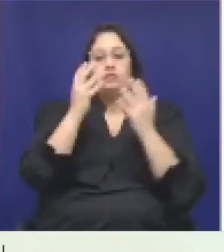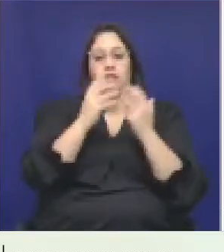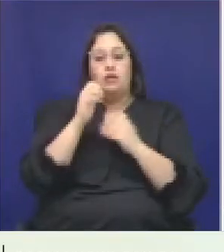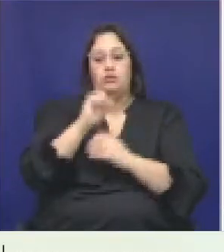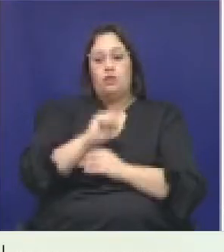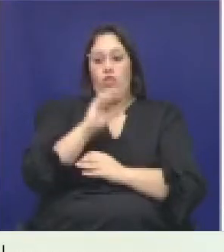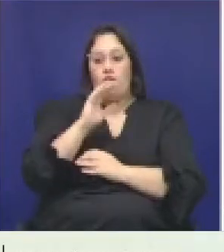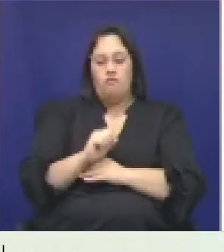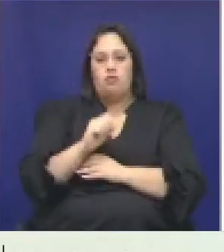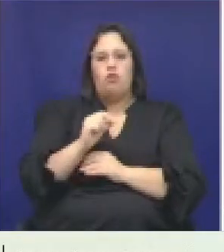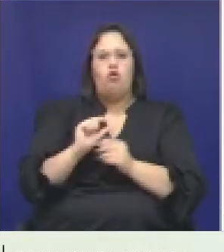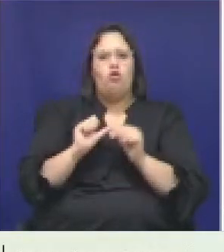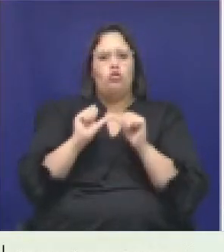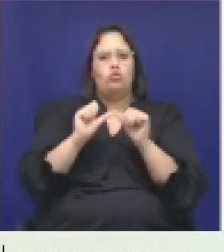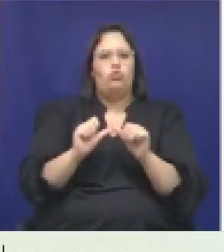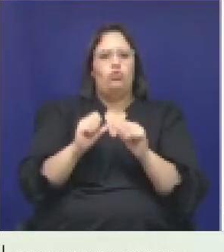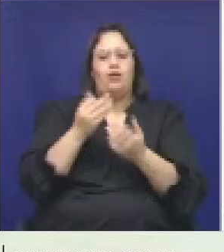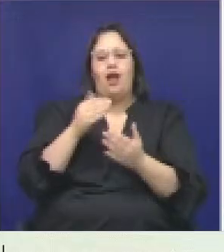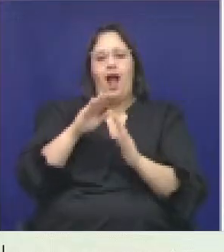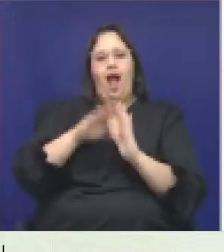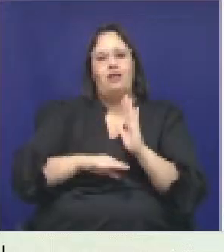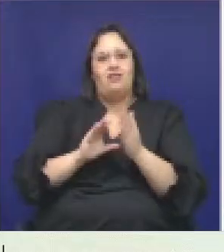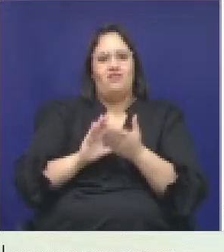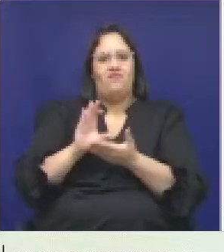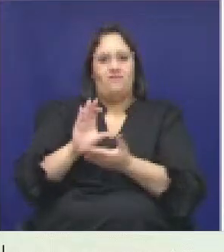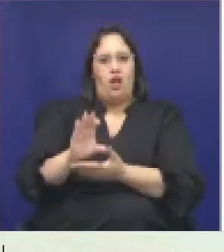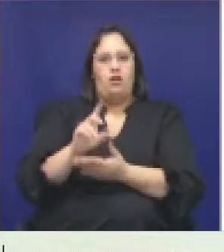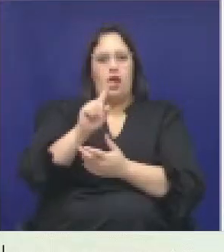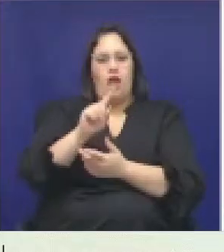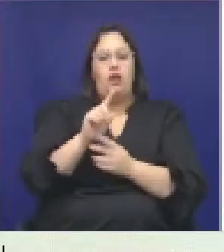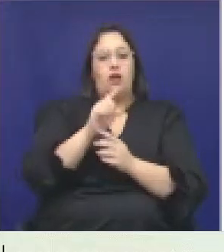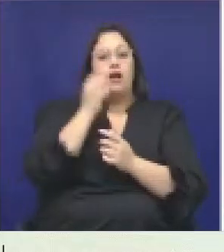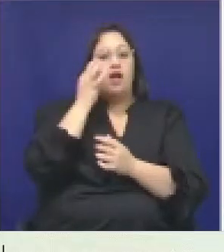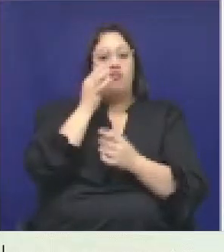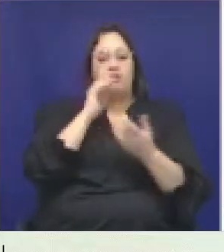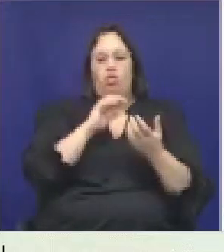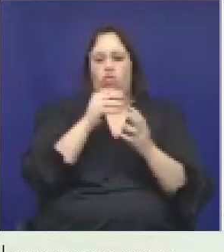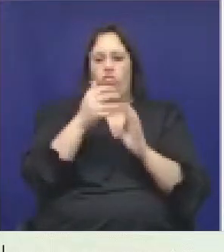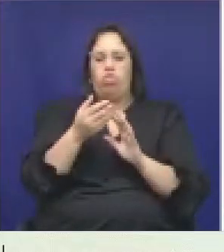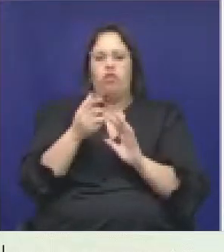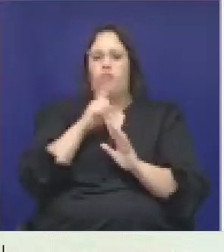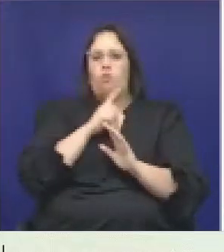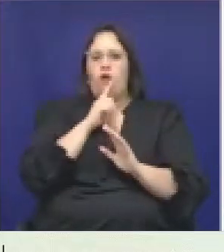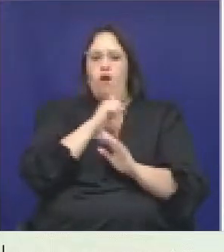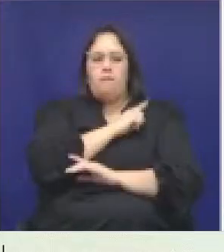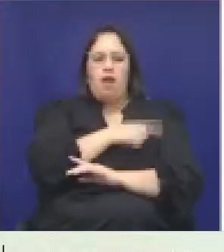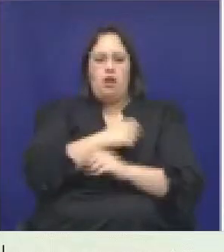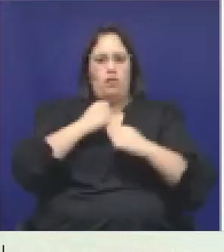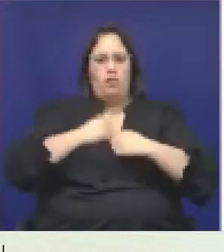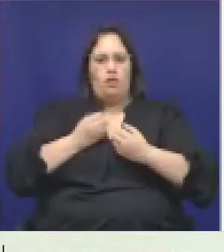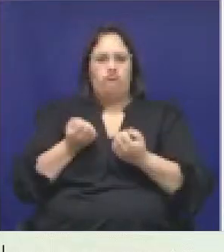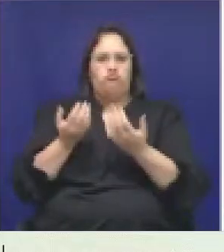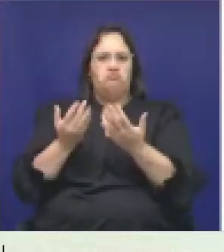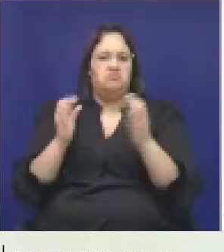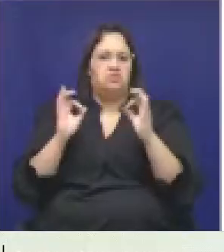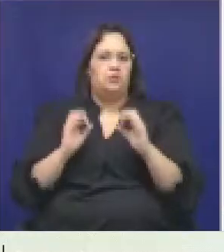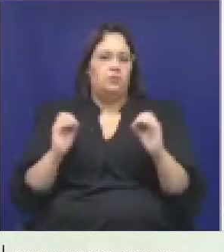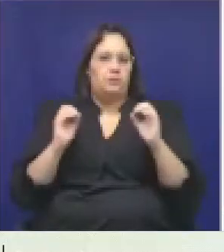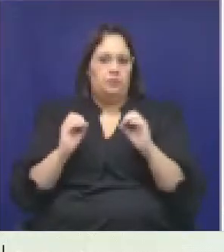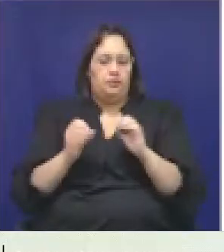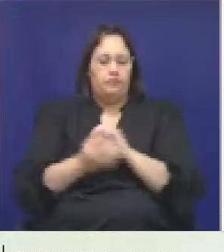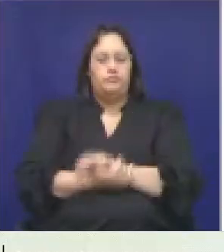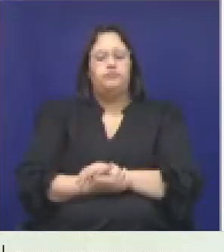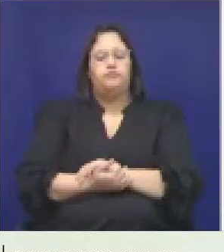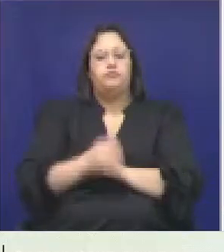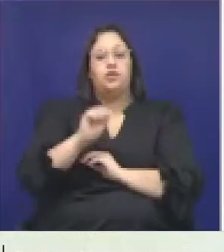continues to be underfunded and is being sabotaged by a government not to deliver on its mandate. The South